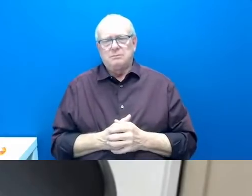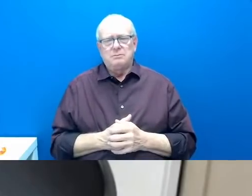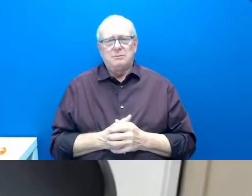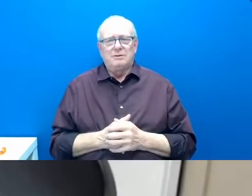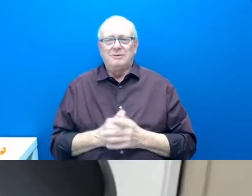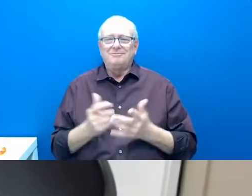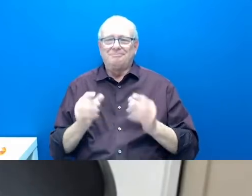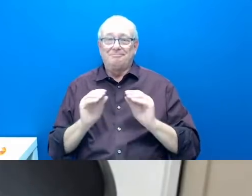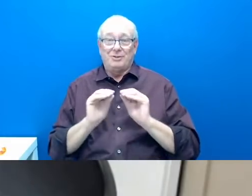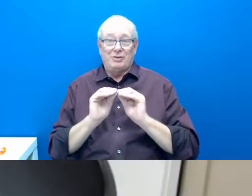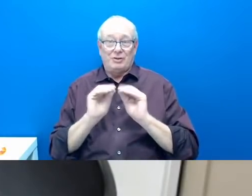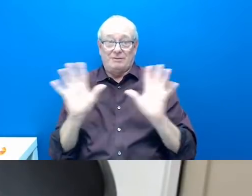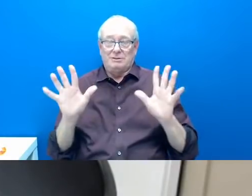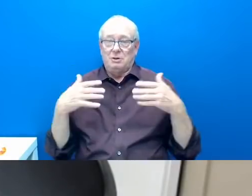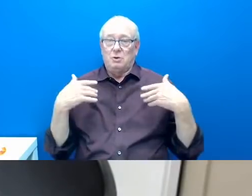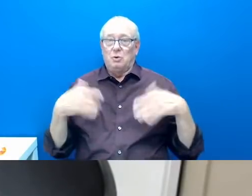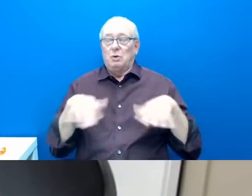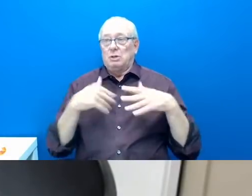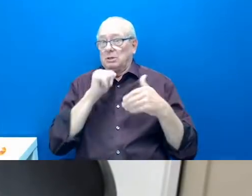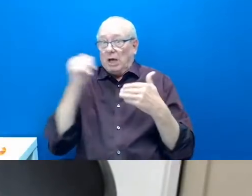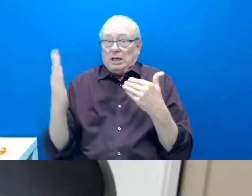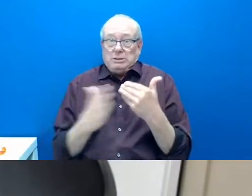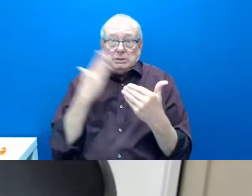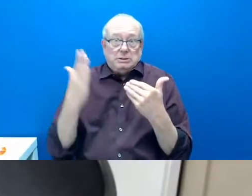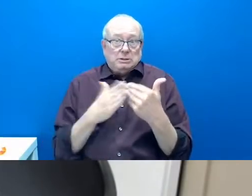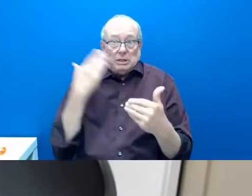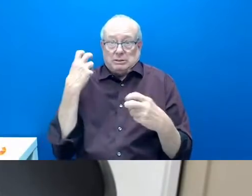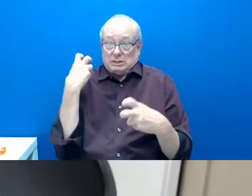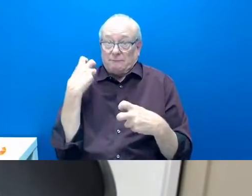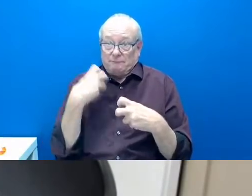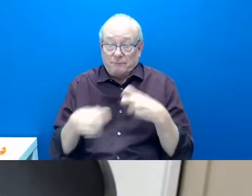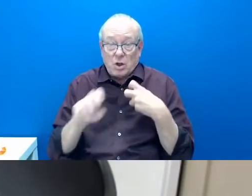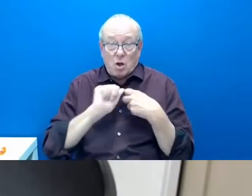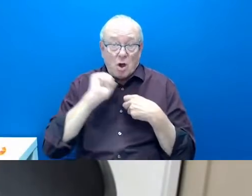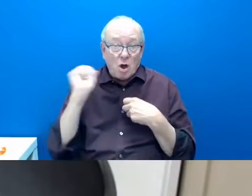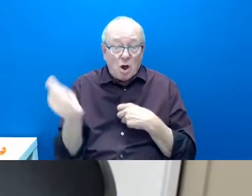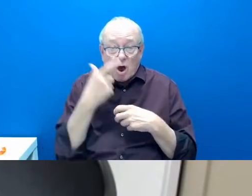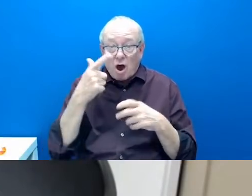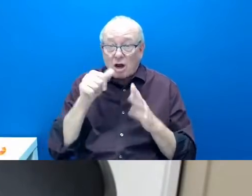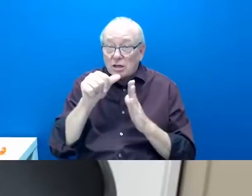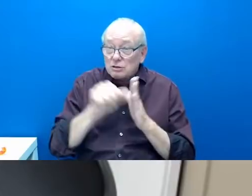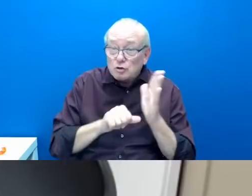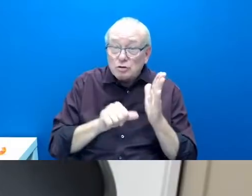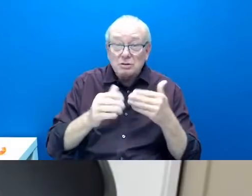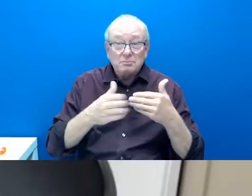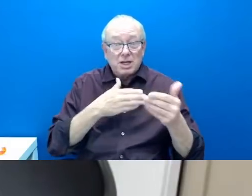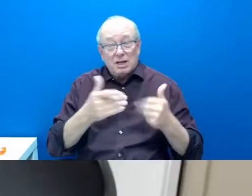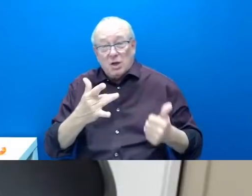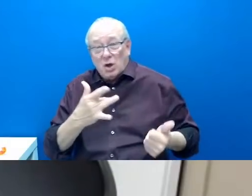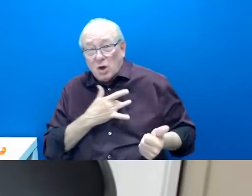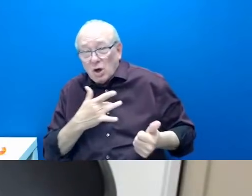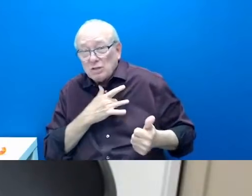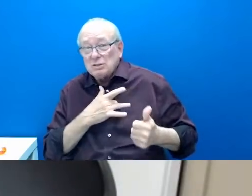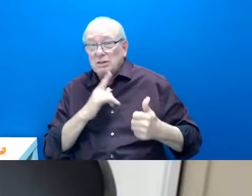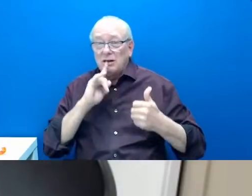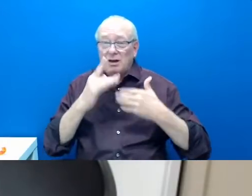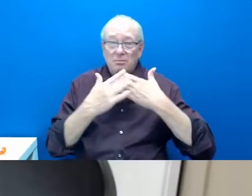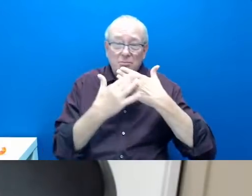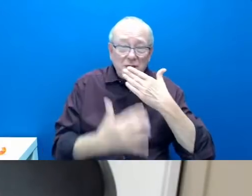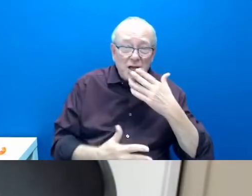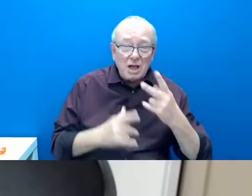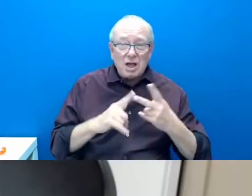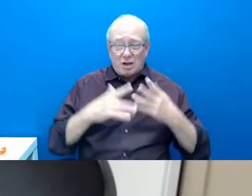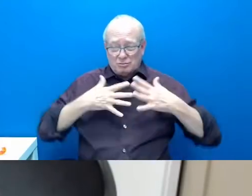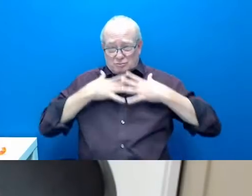an increasingly challenging area for all of the surgeons in the province, from cardiac to vascular to thoracics to general